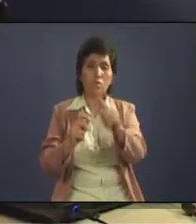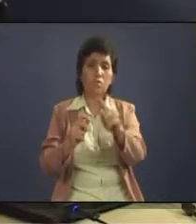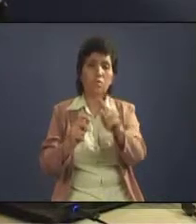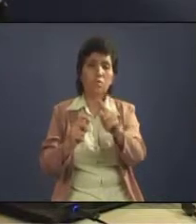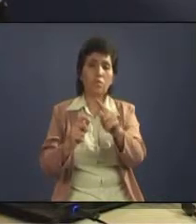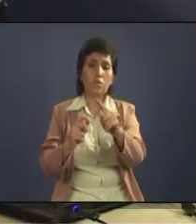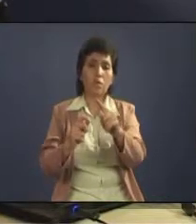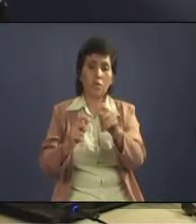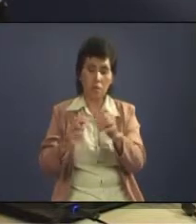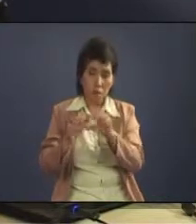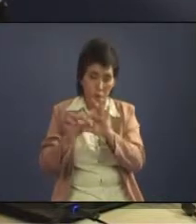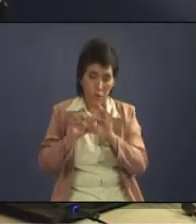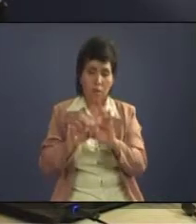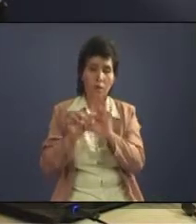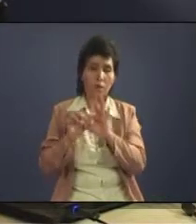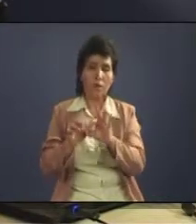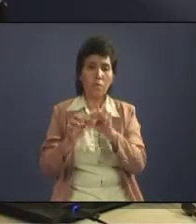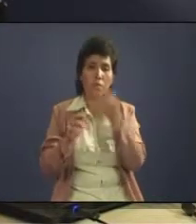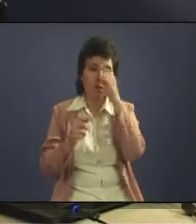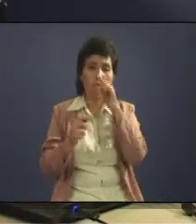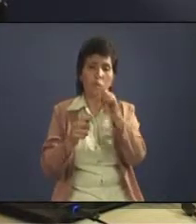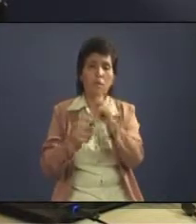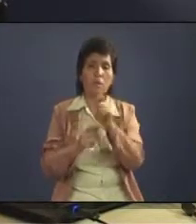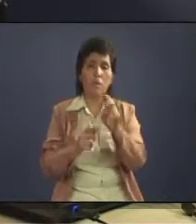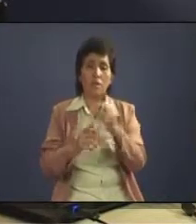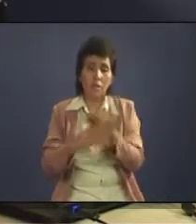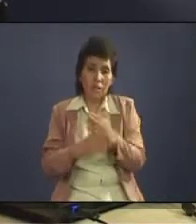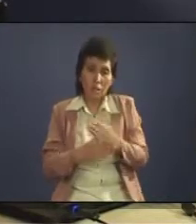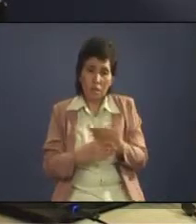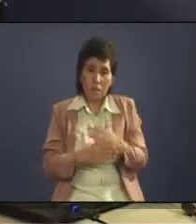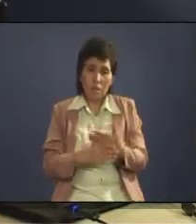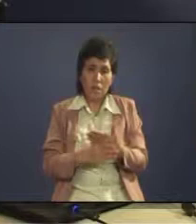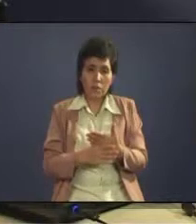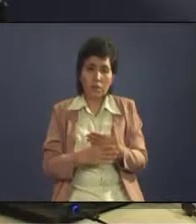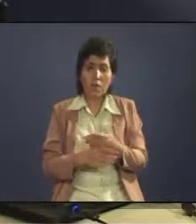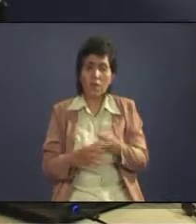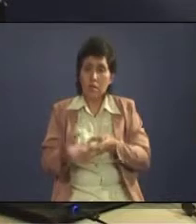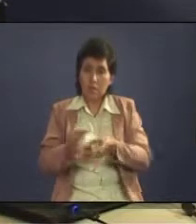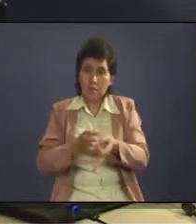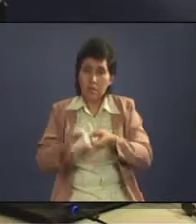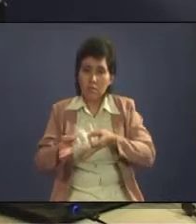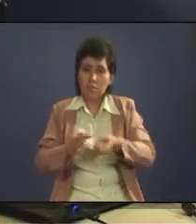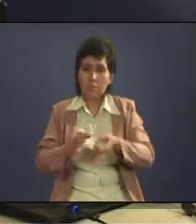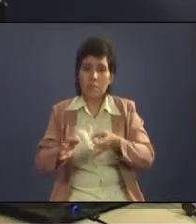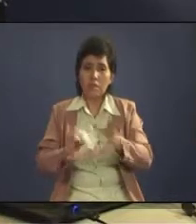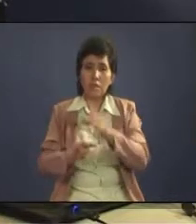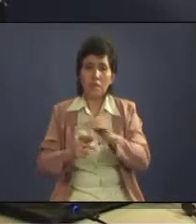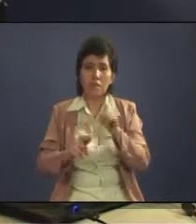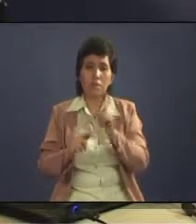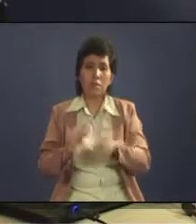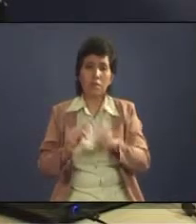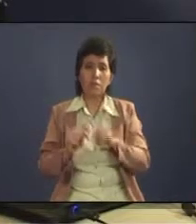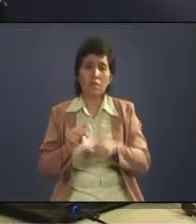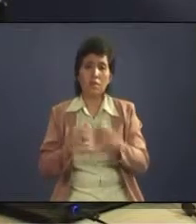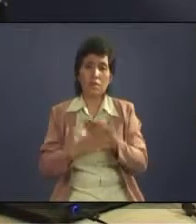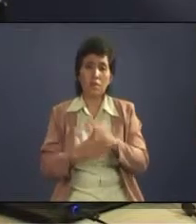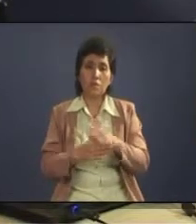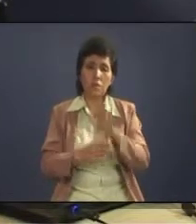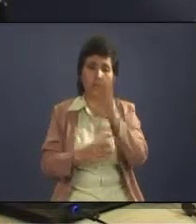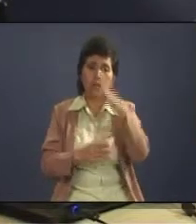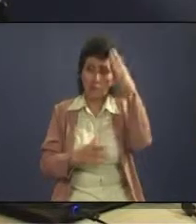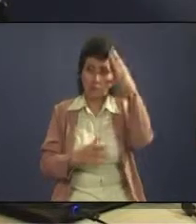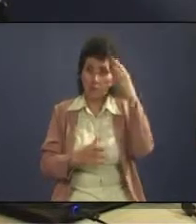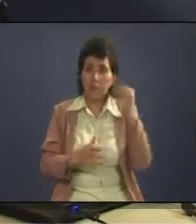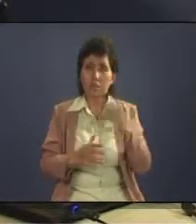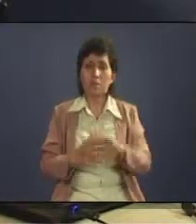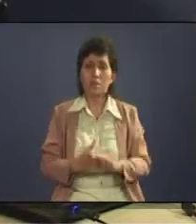with other people. You can share the person's expertise, and you can ask that person to share your expertise as well.